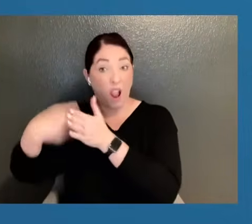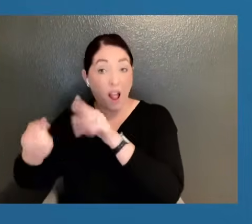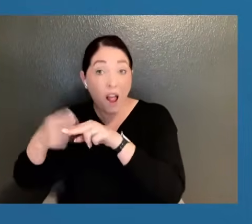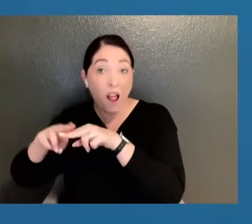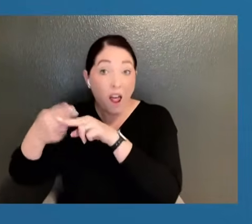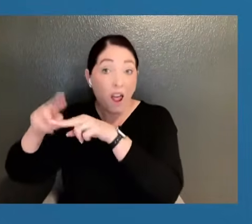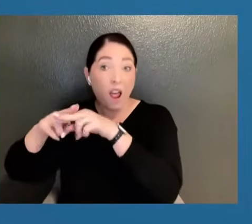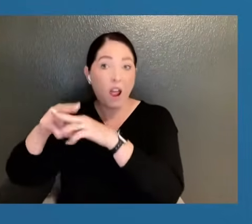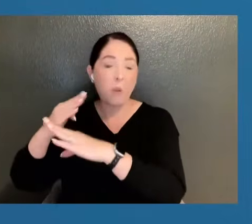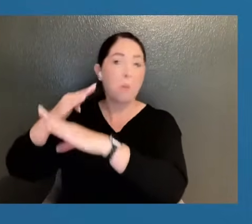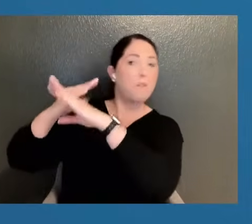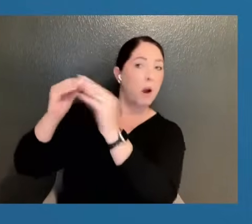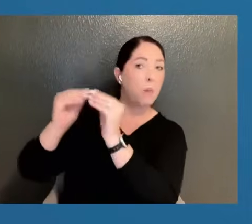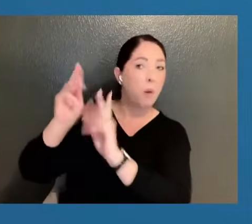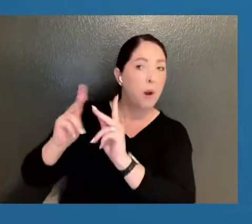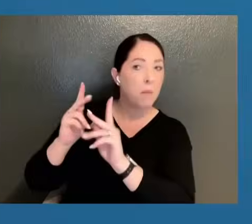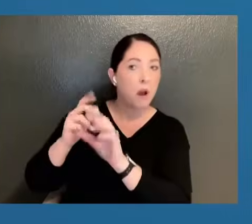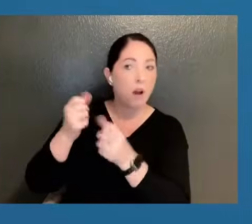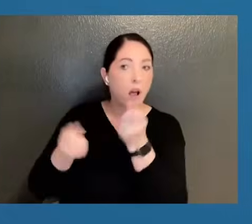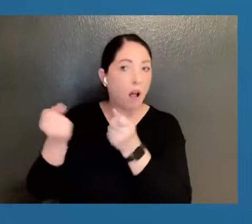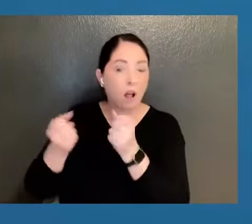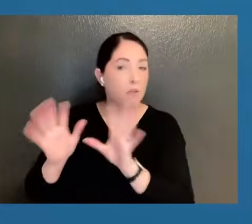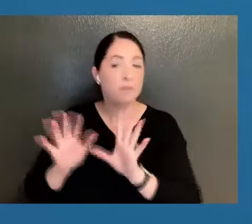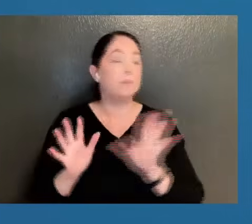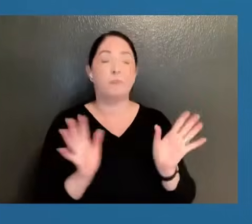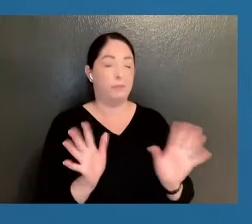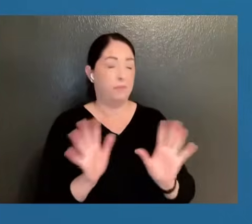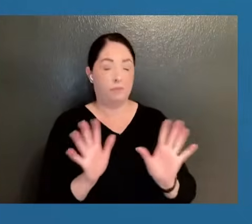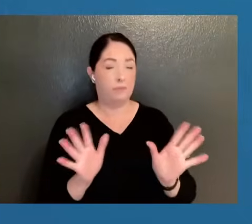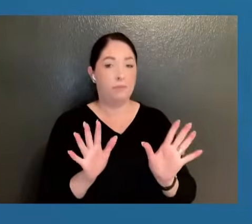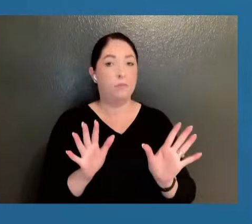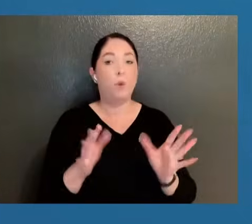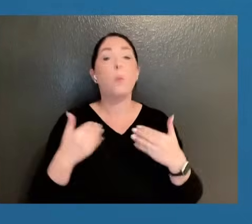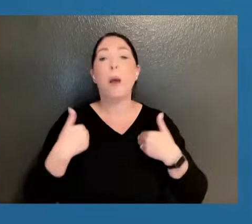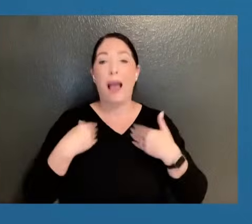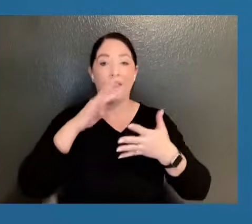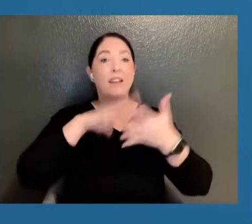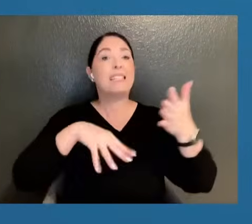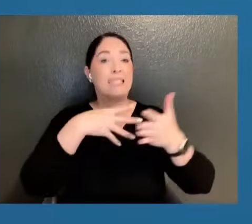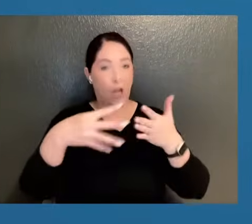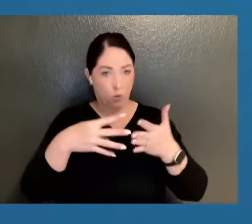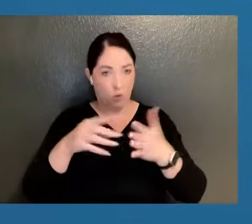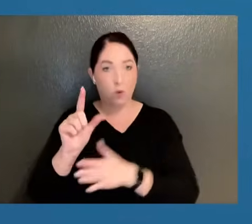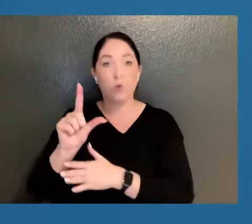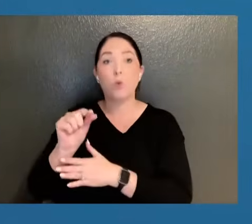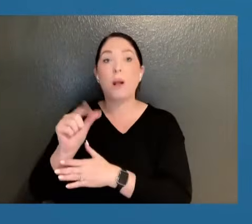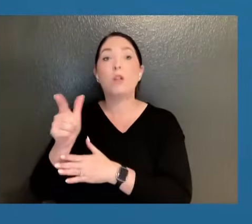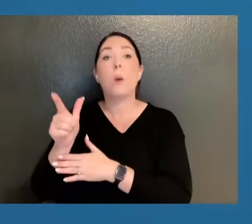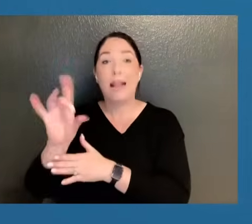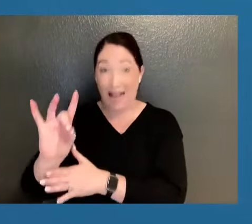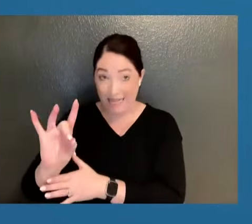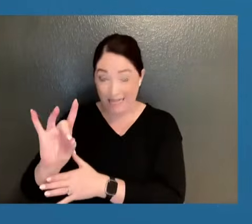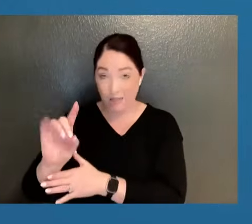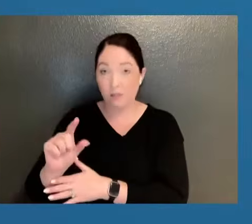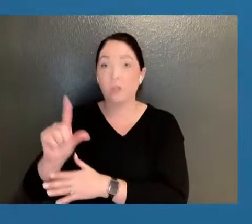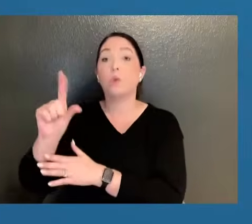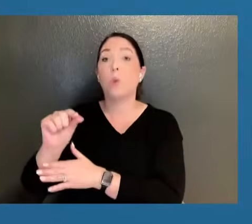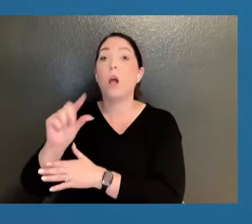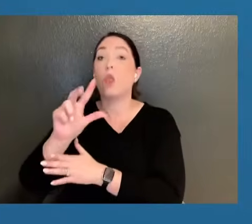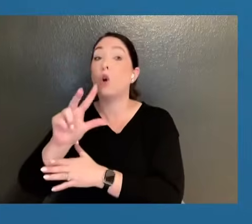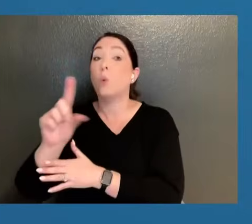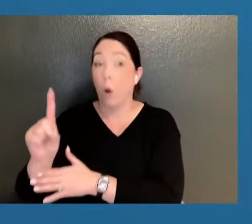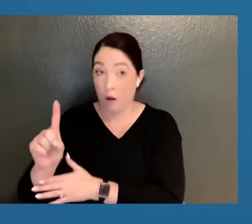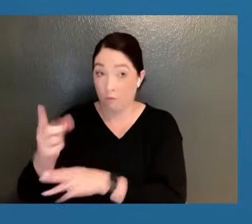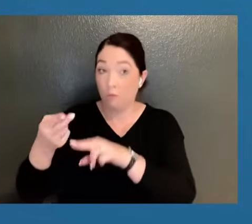driving. You know, what would you say to that? It's on a schedule to go up in 2028 and 2031.